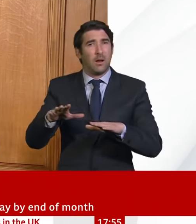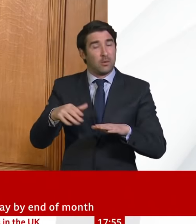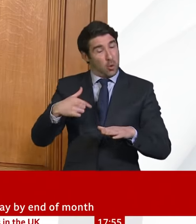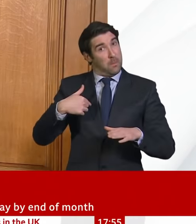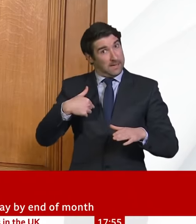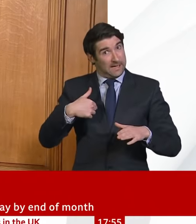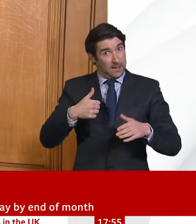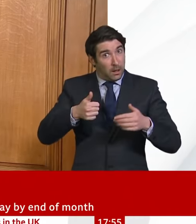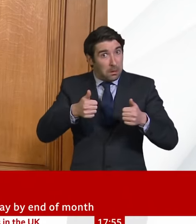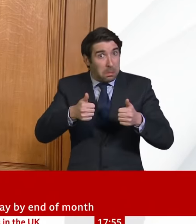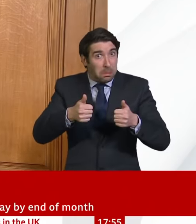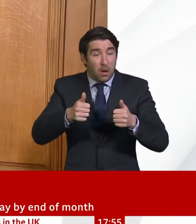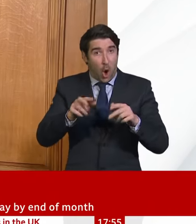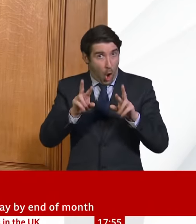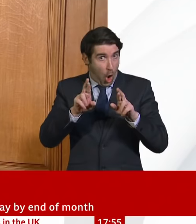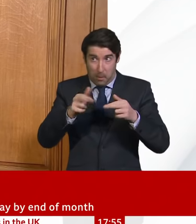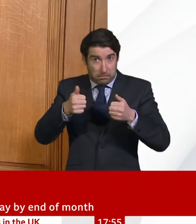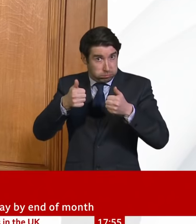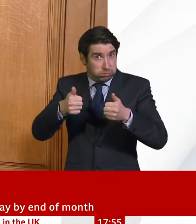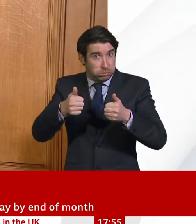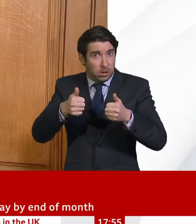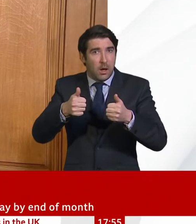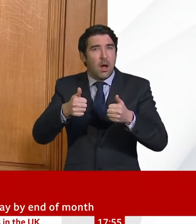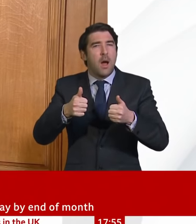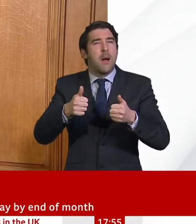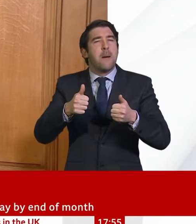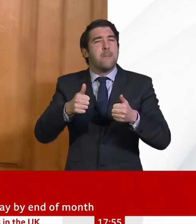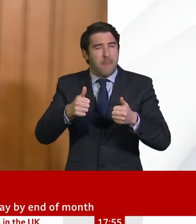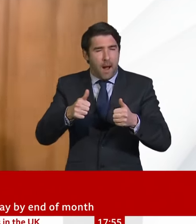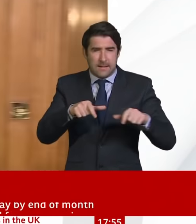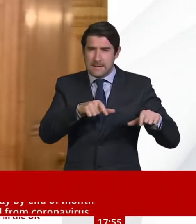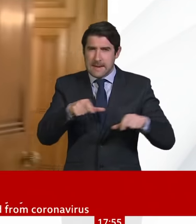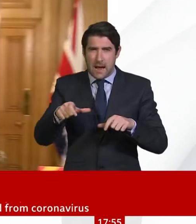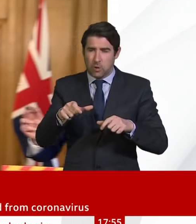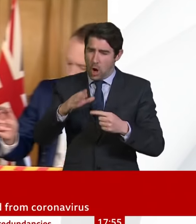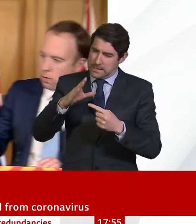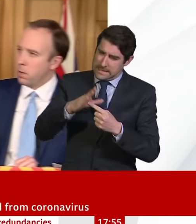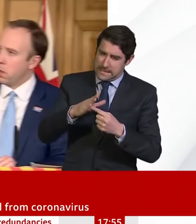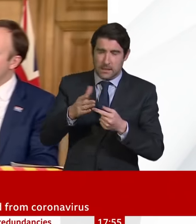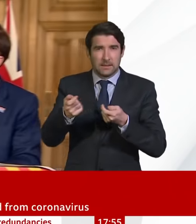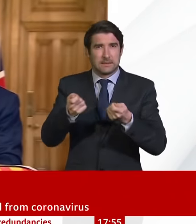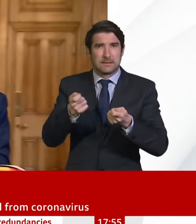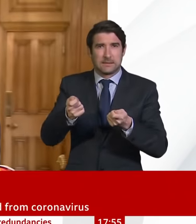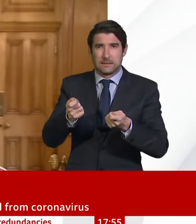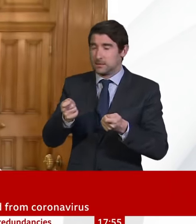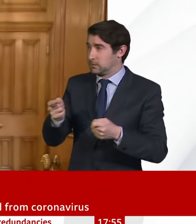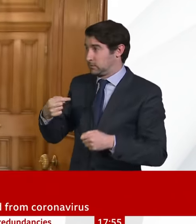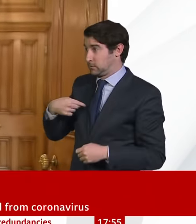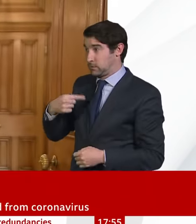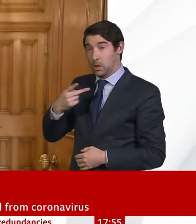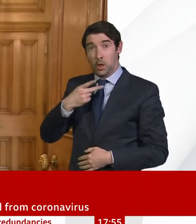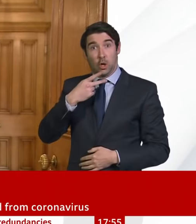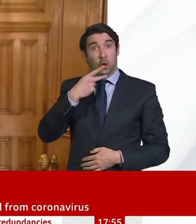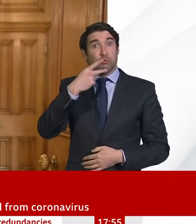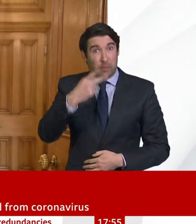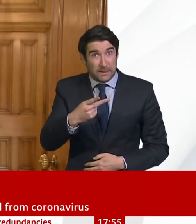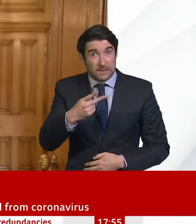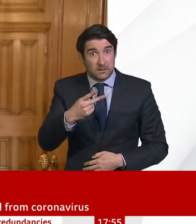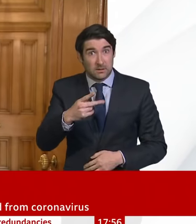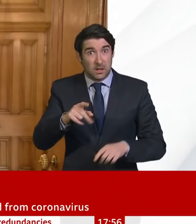continue for everybody to comply with those measures. Just in case you didn't know, stay at home, protect the NHS